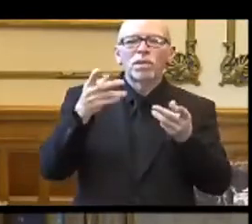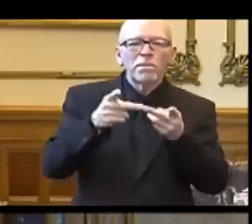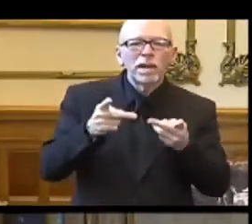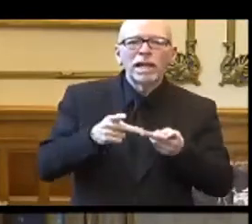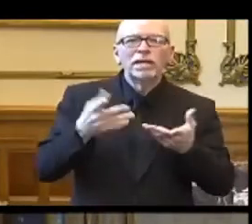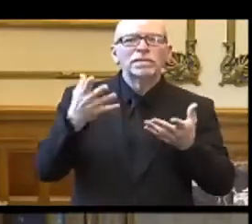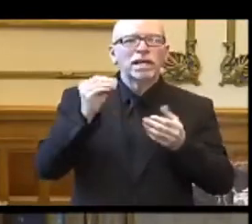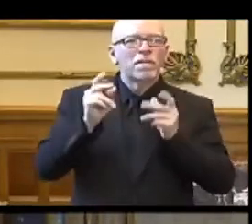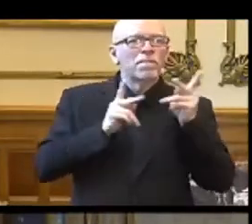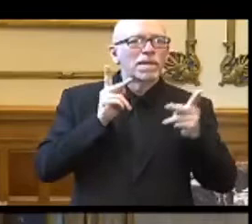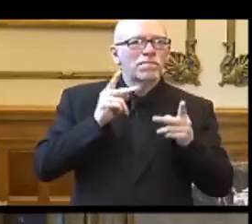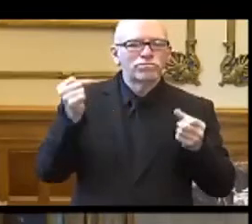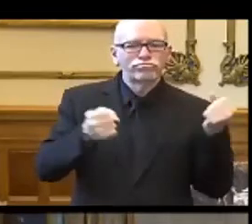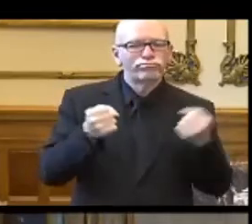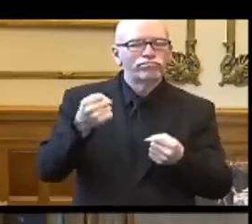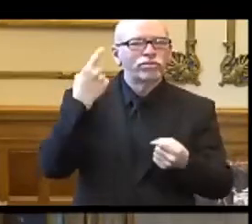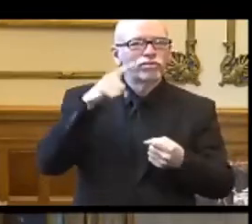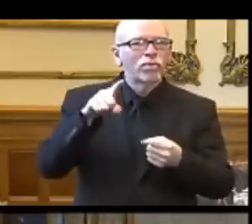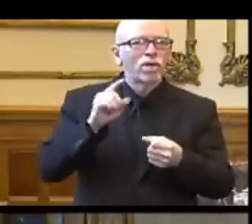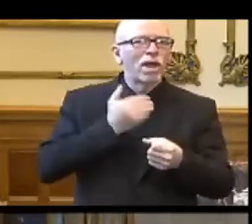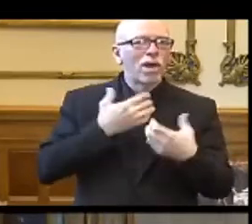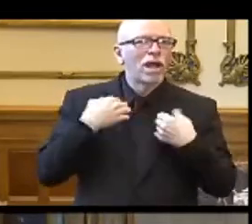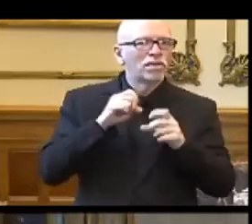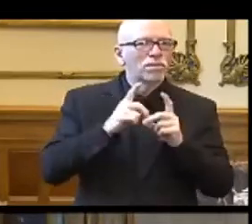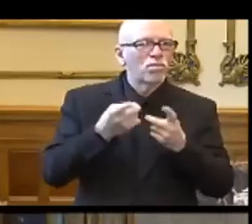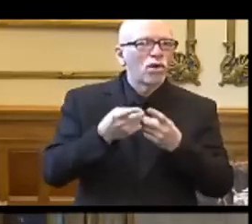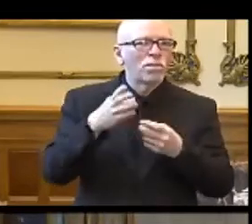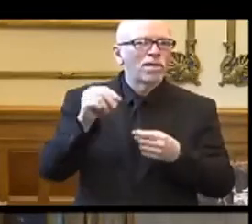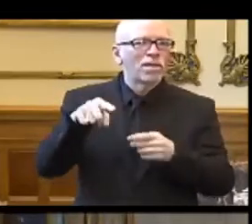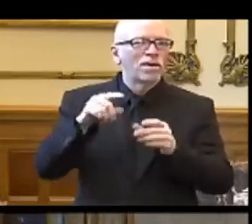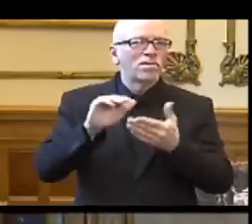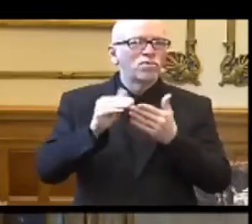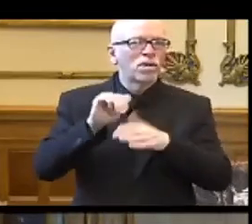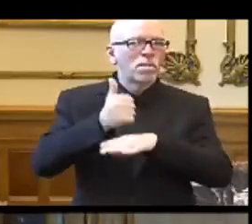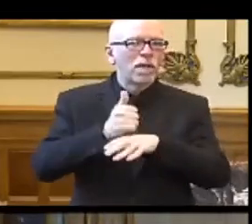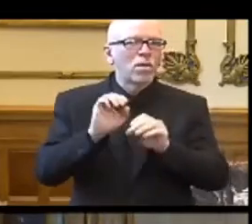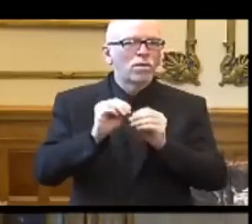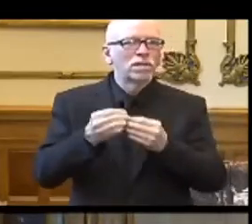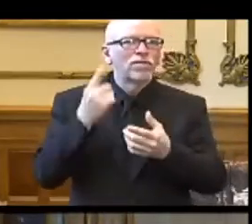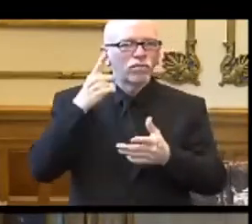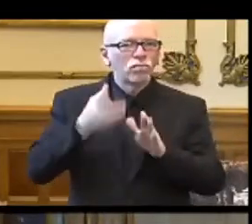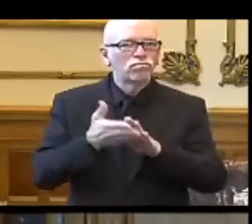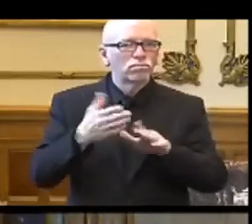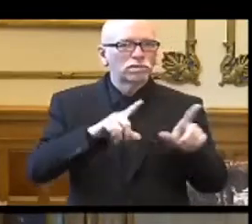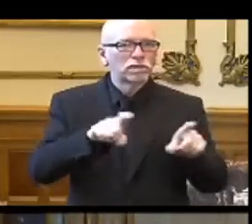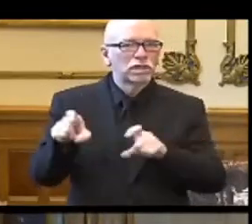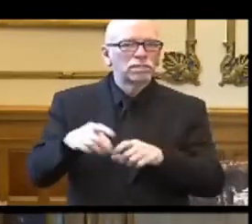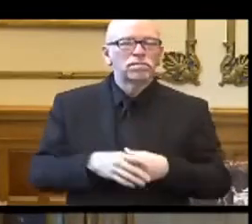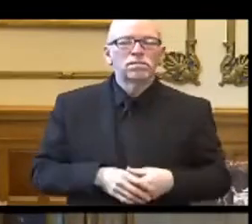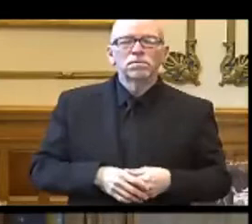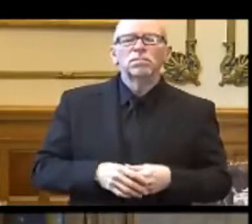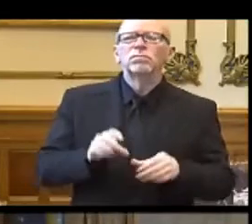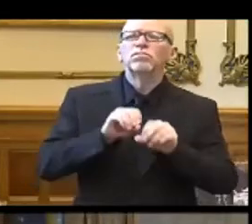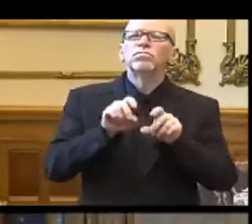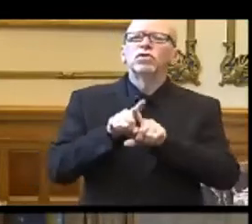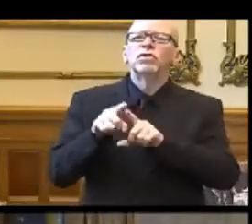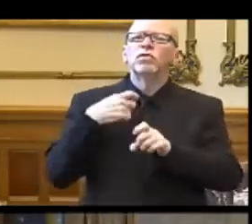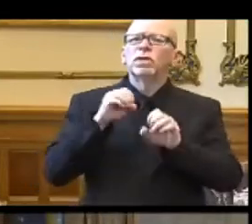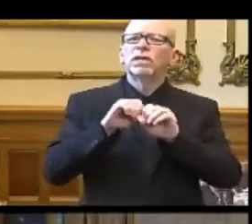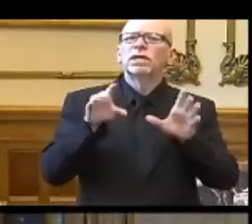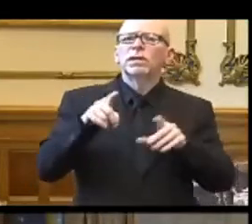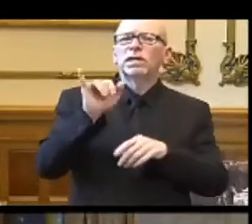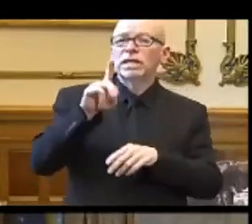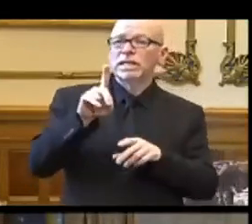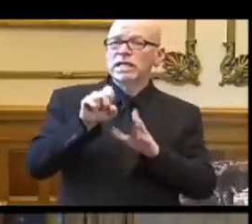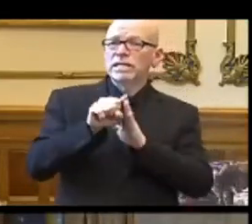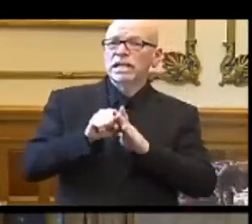manpower through our local health departments and other community-based organizations. I also want to be clear that Indiana State Department of Health isn't